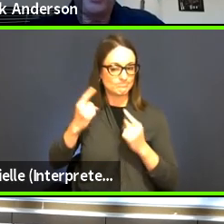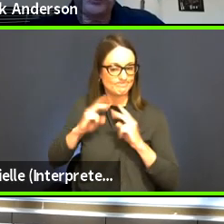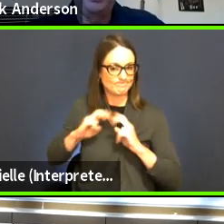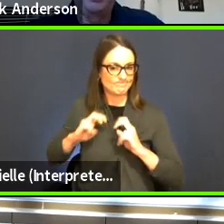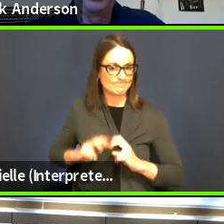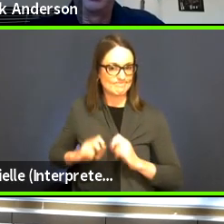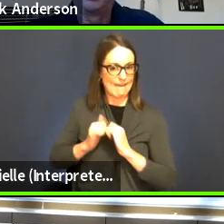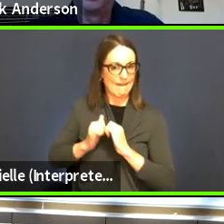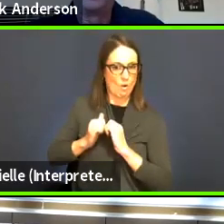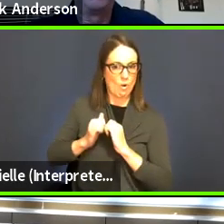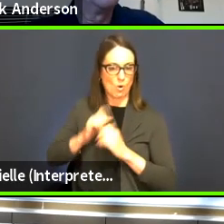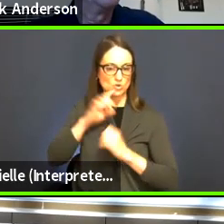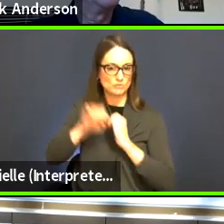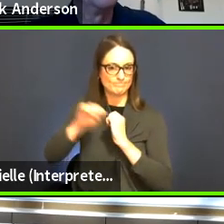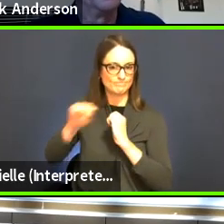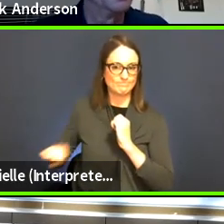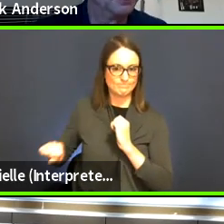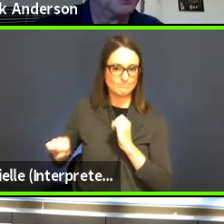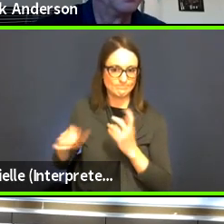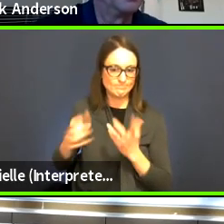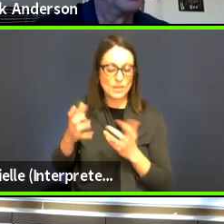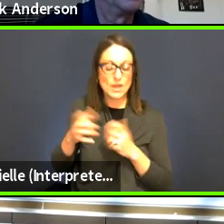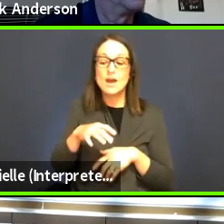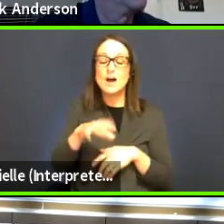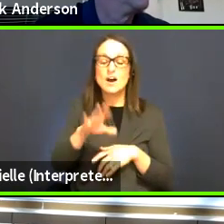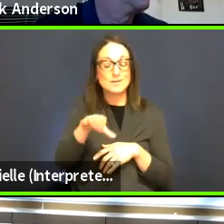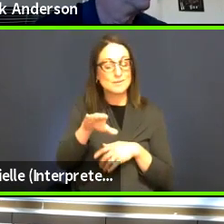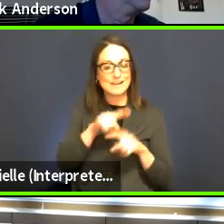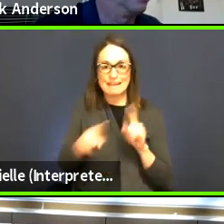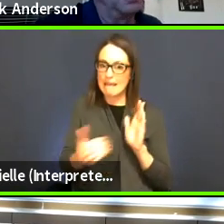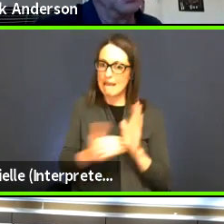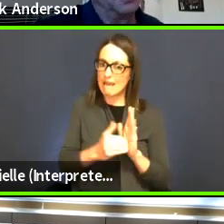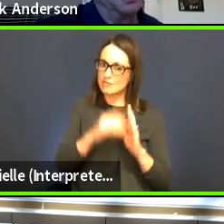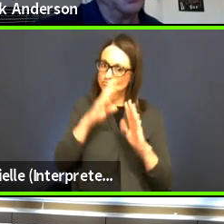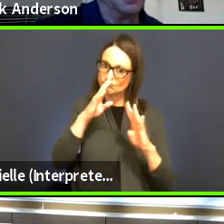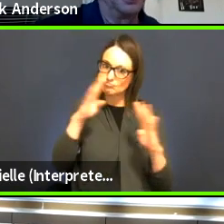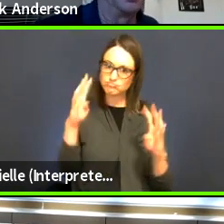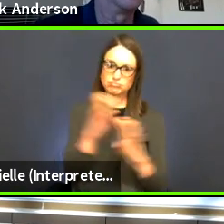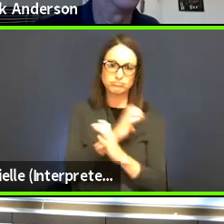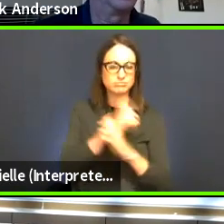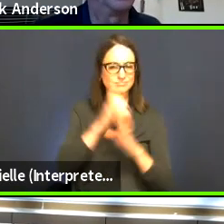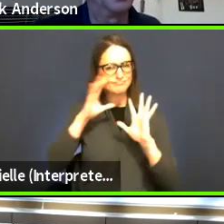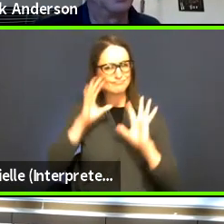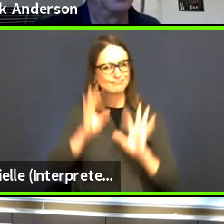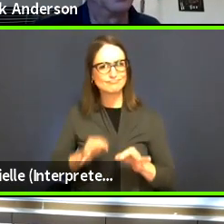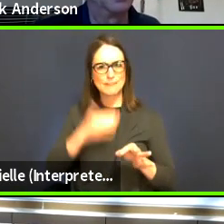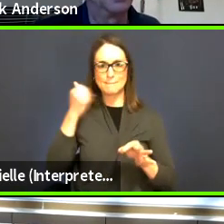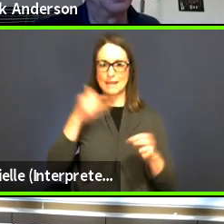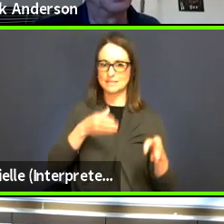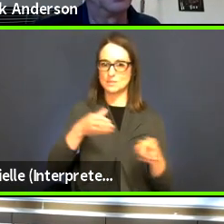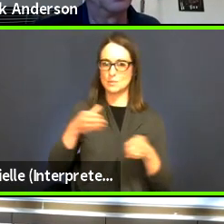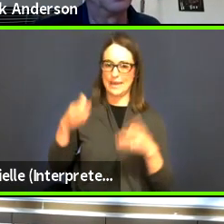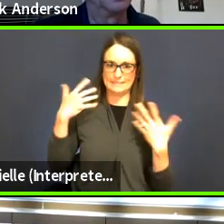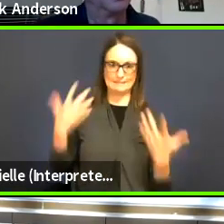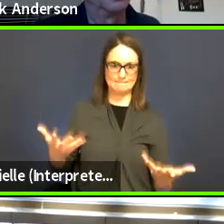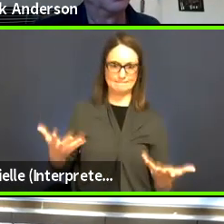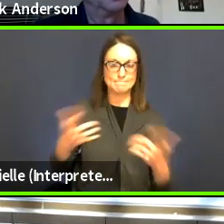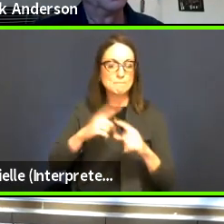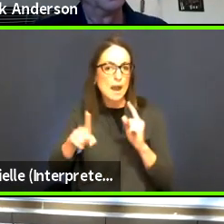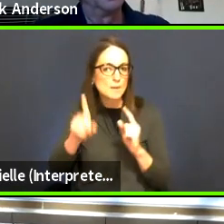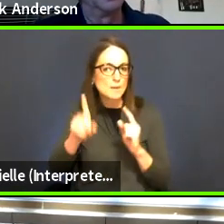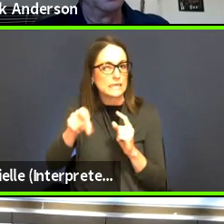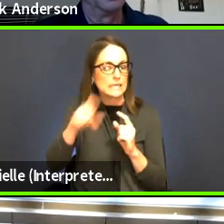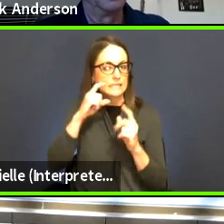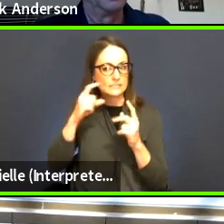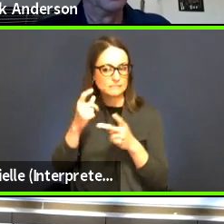to do that. So again, the complexity of determining what the best ways are, but we want to have that decision, looking